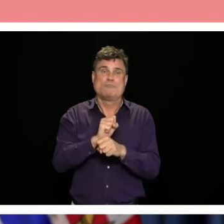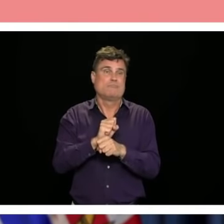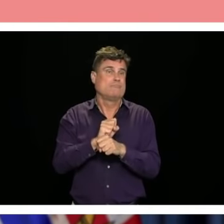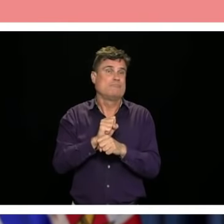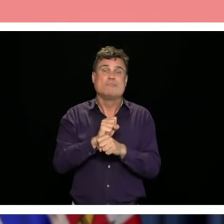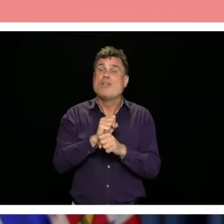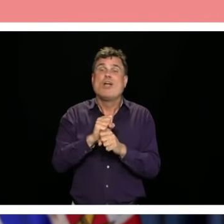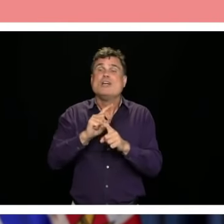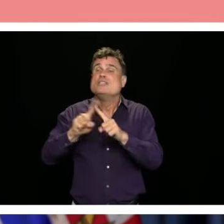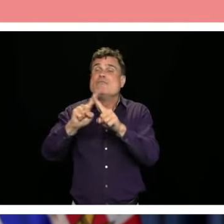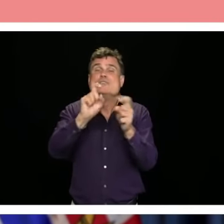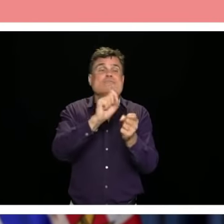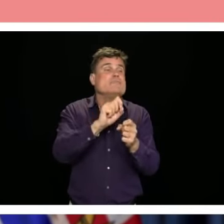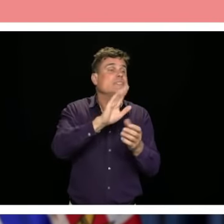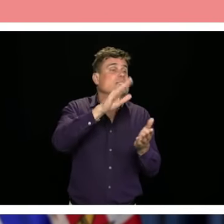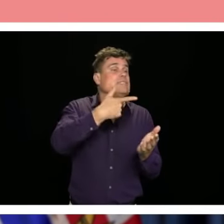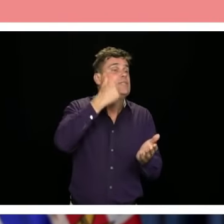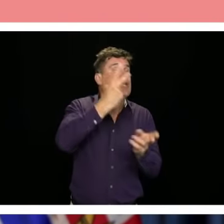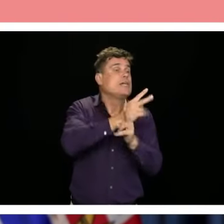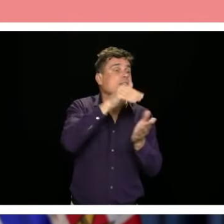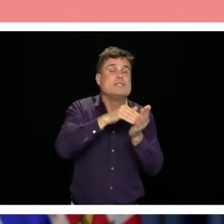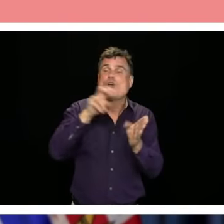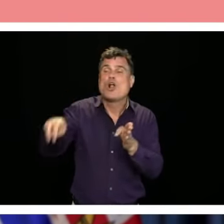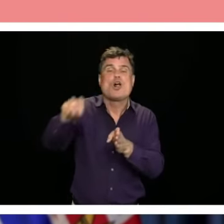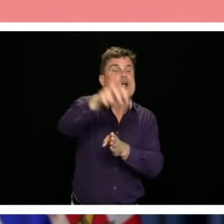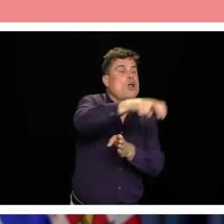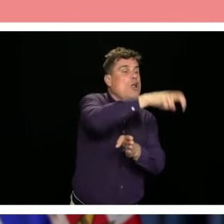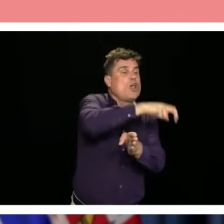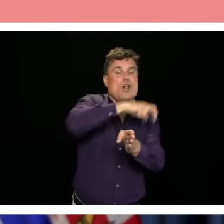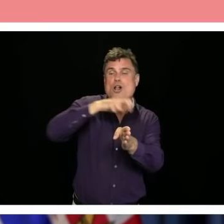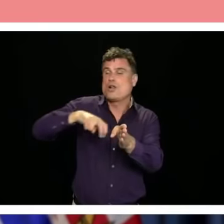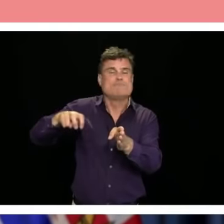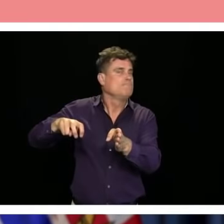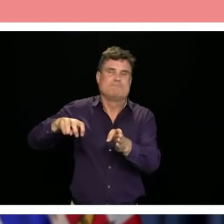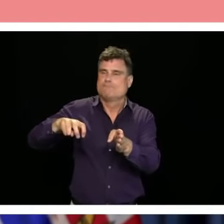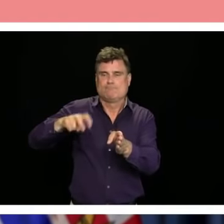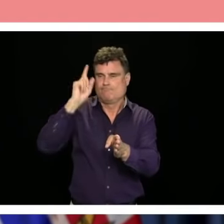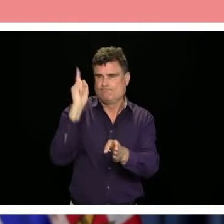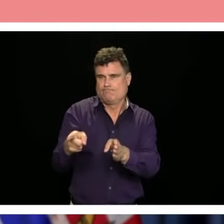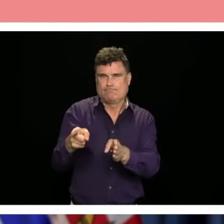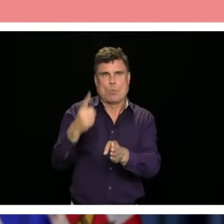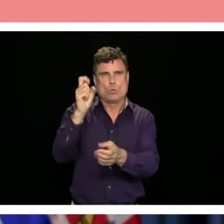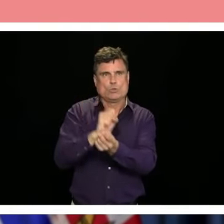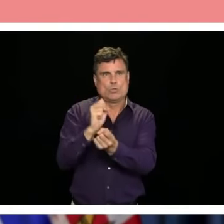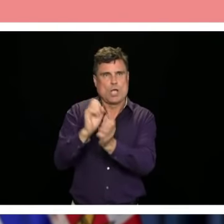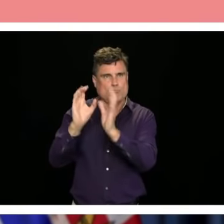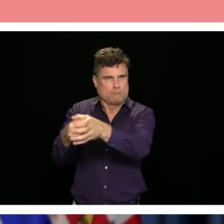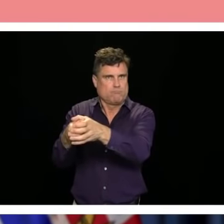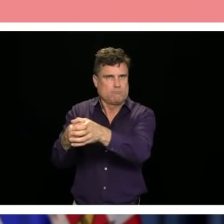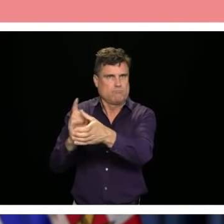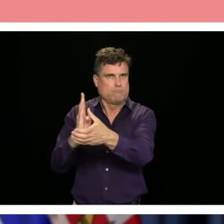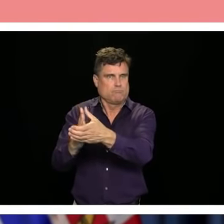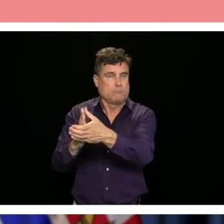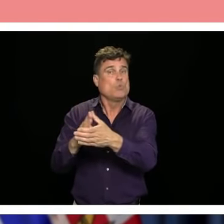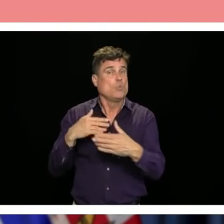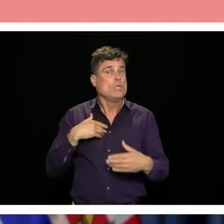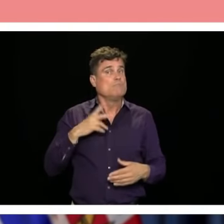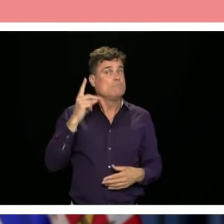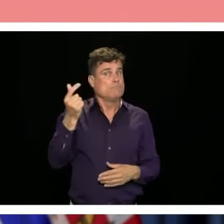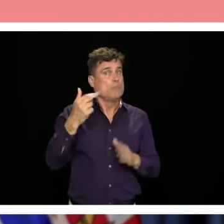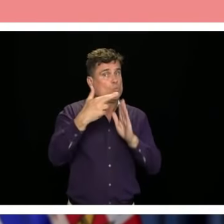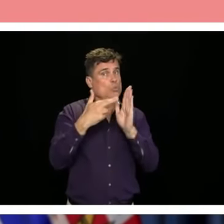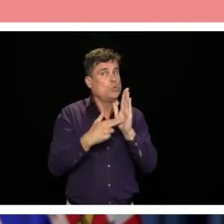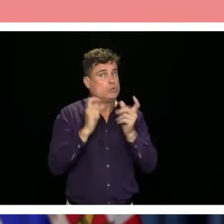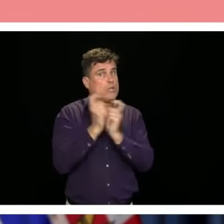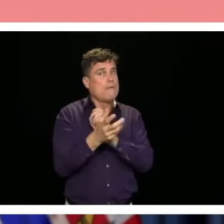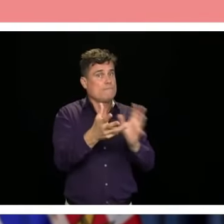significant action by government to see that it happened and to see it through. I mean, it required, of course, so far, the